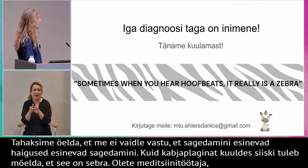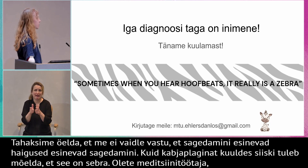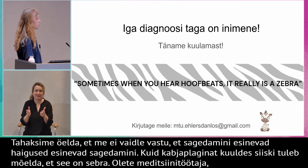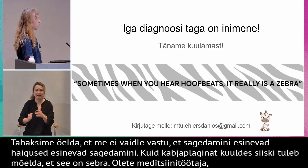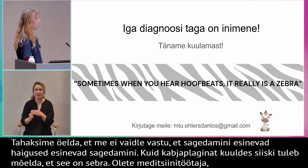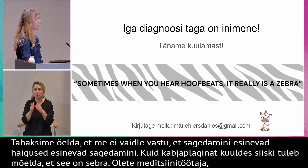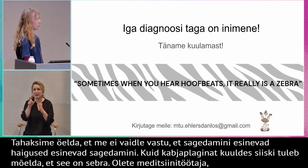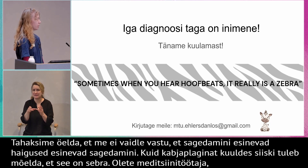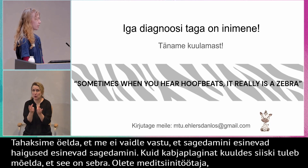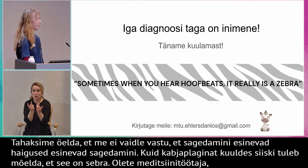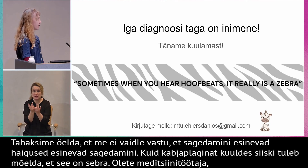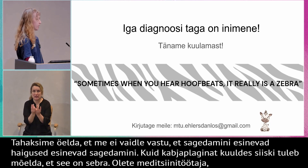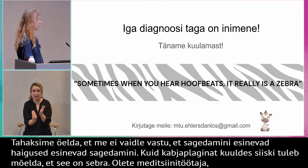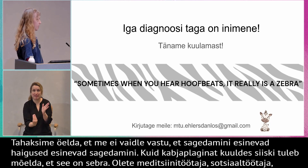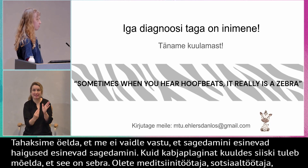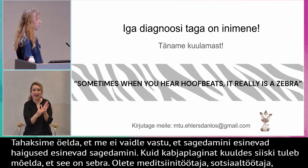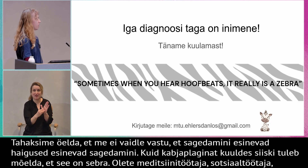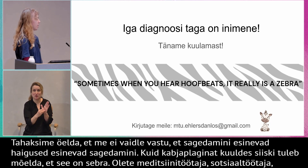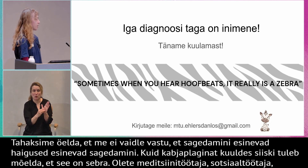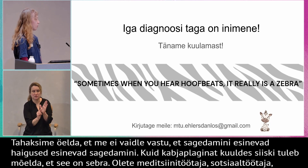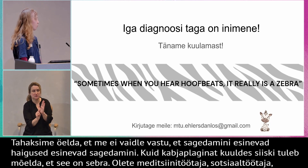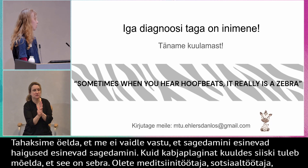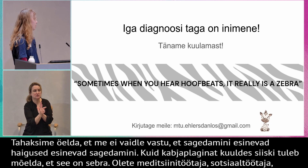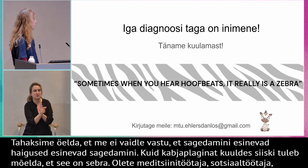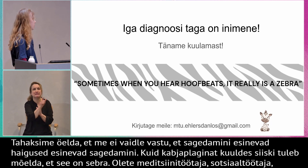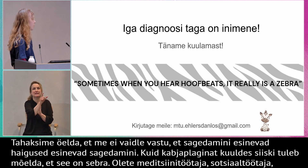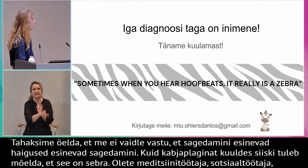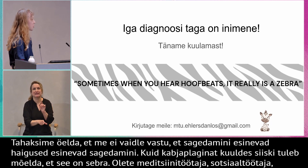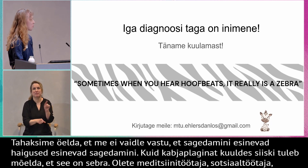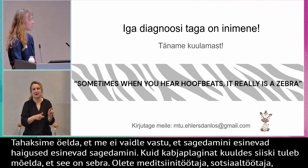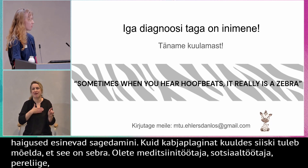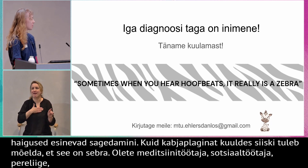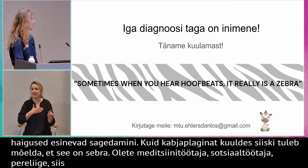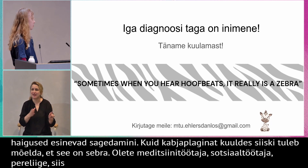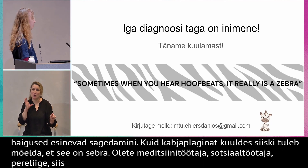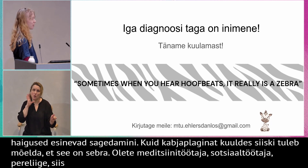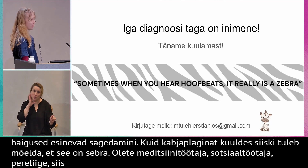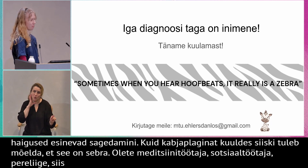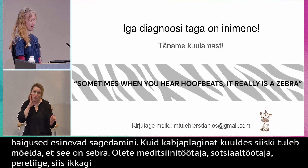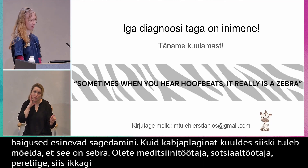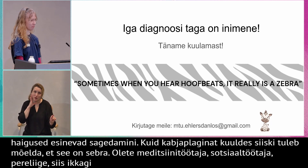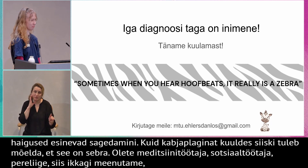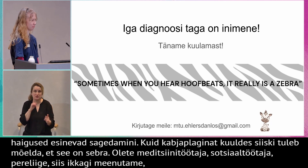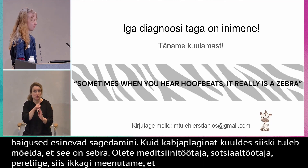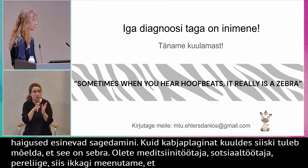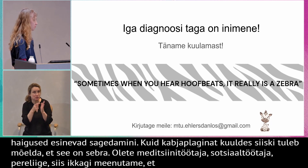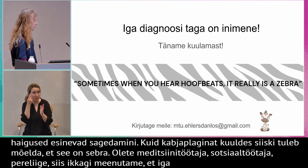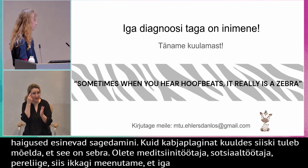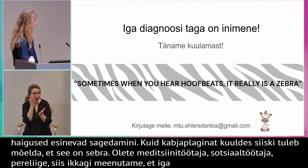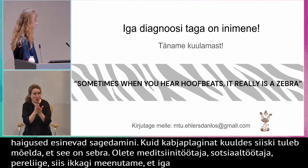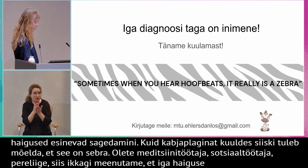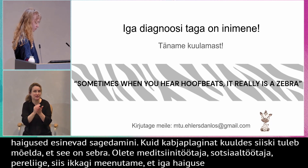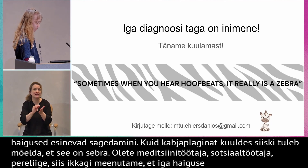worker, a social worker, you're a family support person, we would like to remind you that there is a story behind